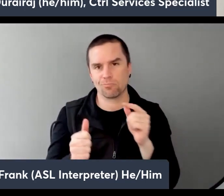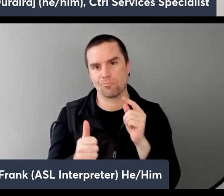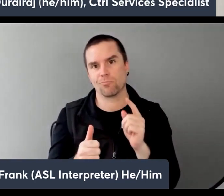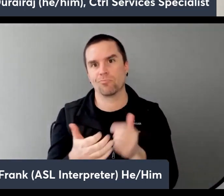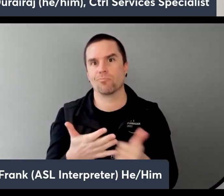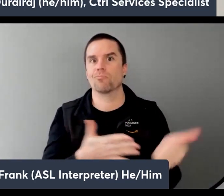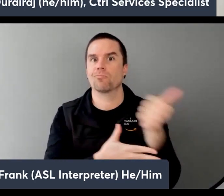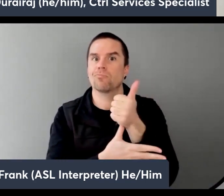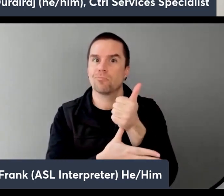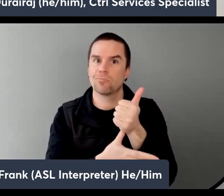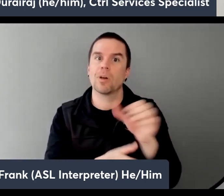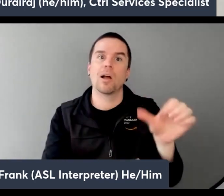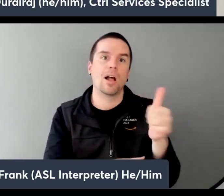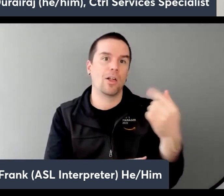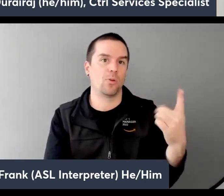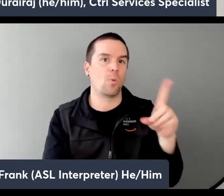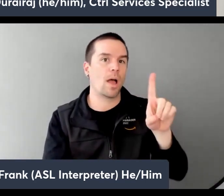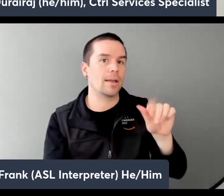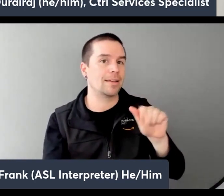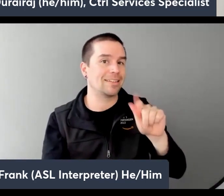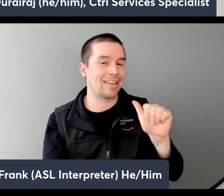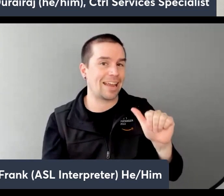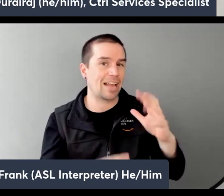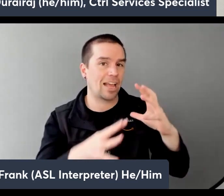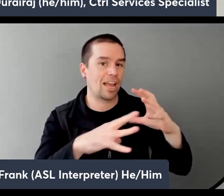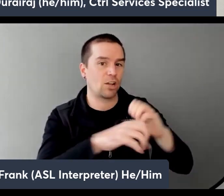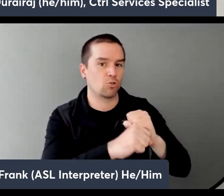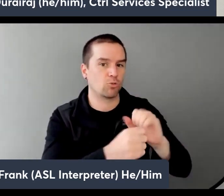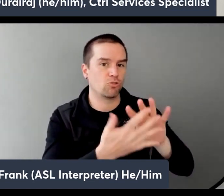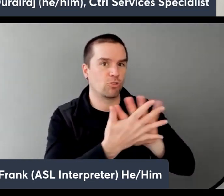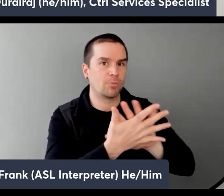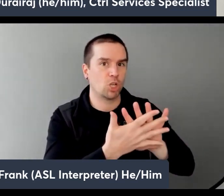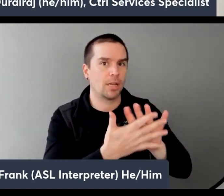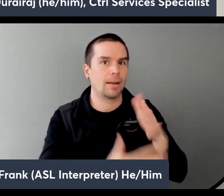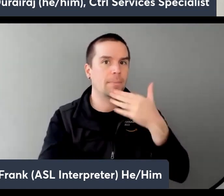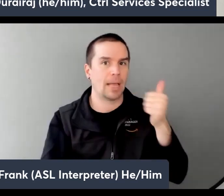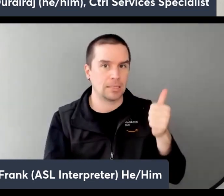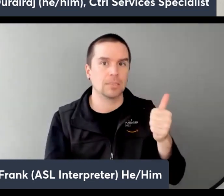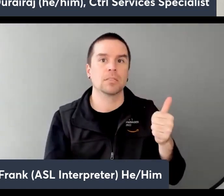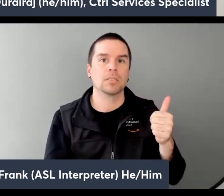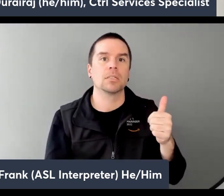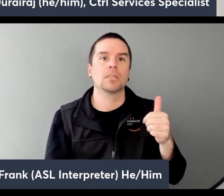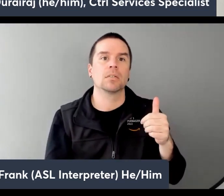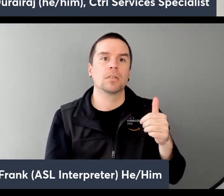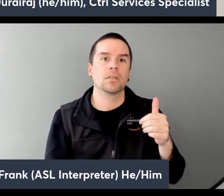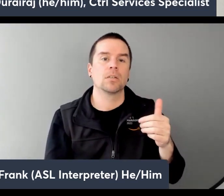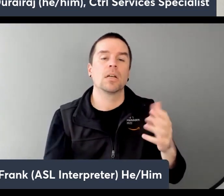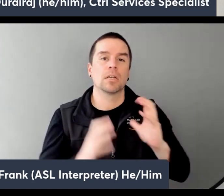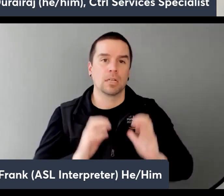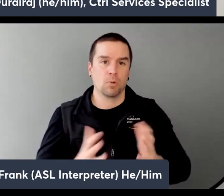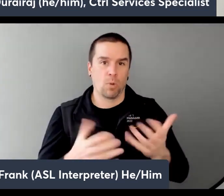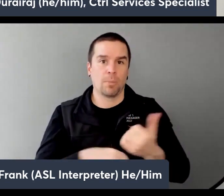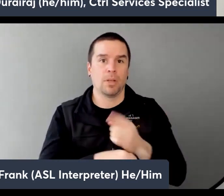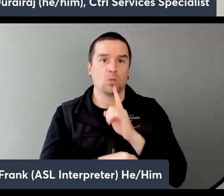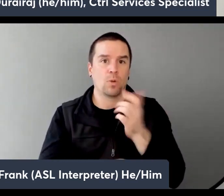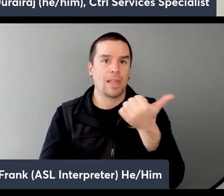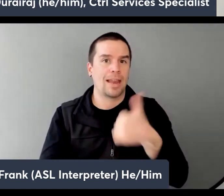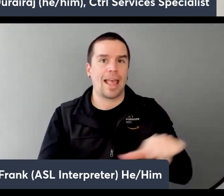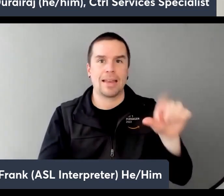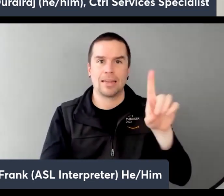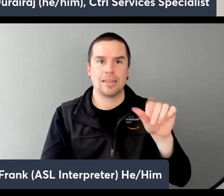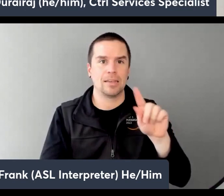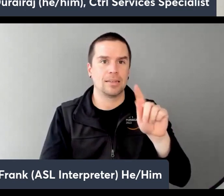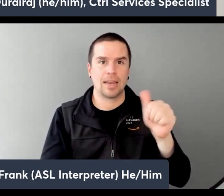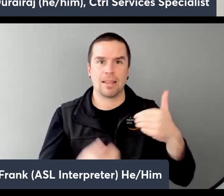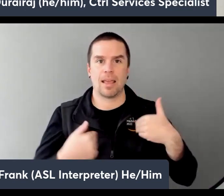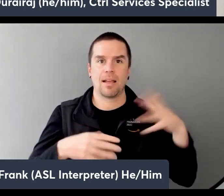encryption at rest, which is also a very common control objective, where customers want to make sure that any data that they have, let's say in an S3